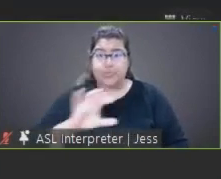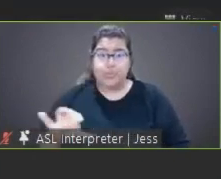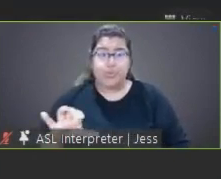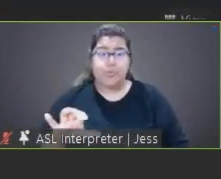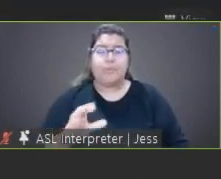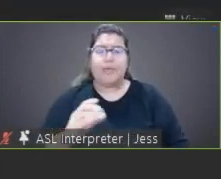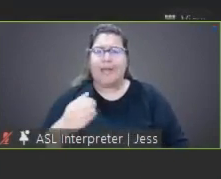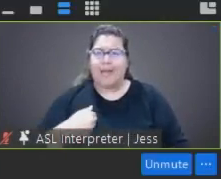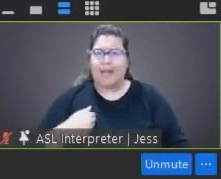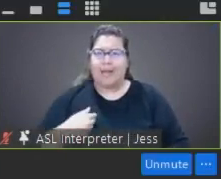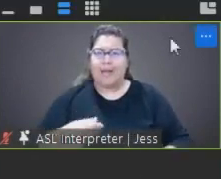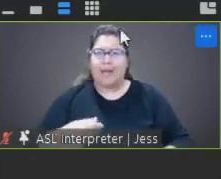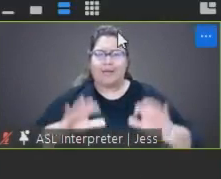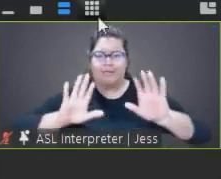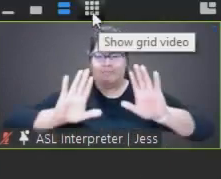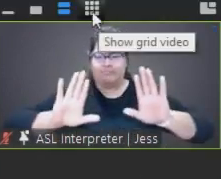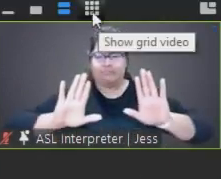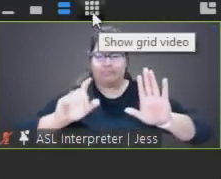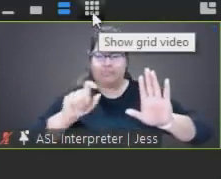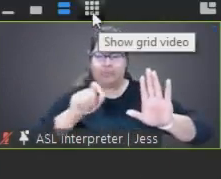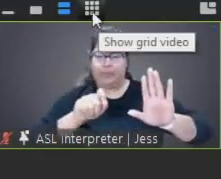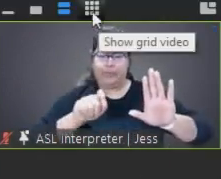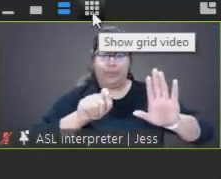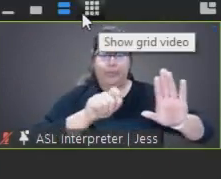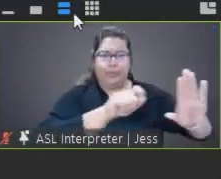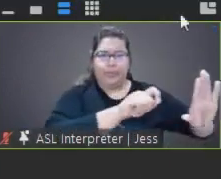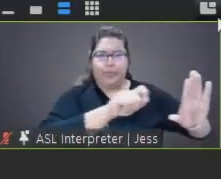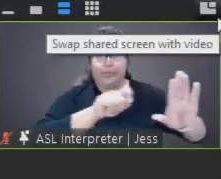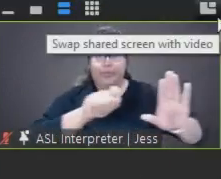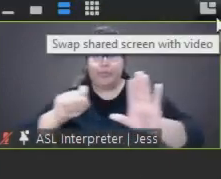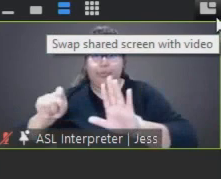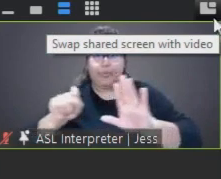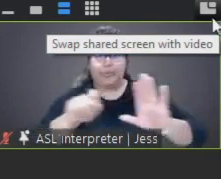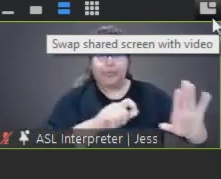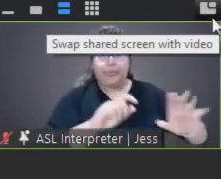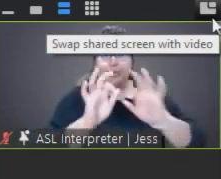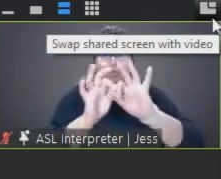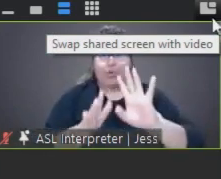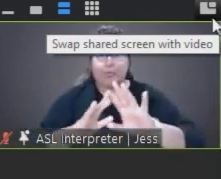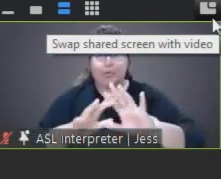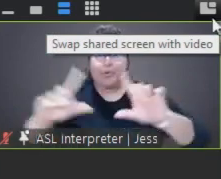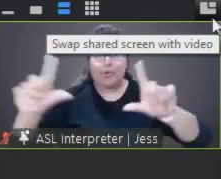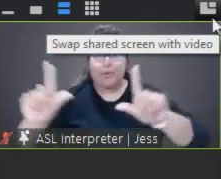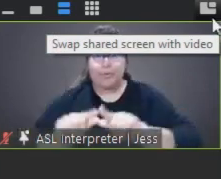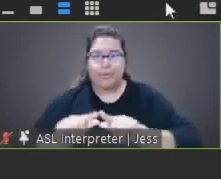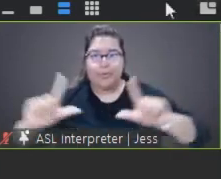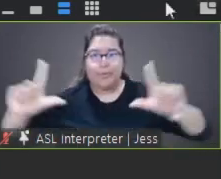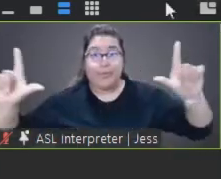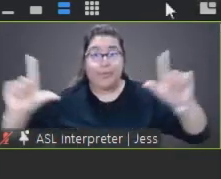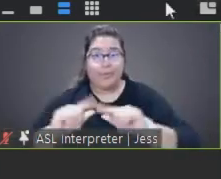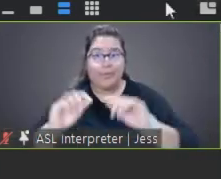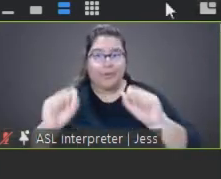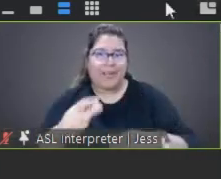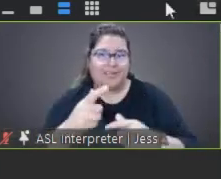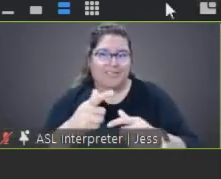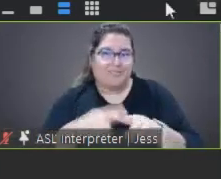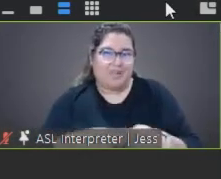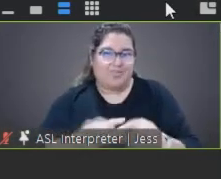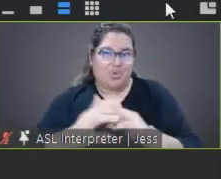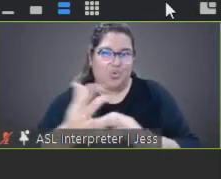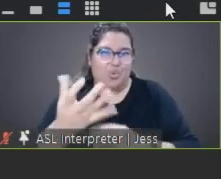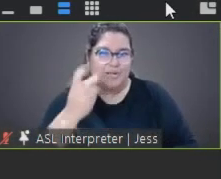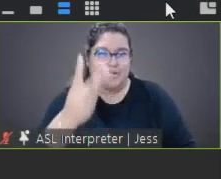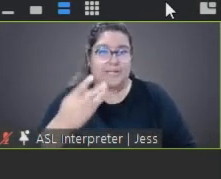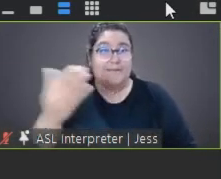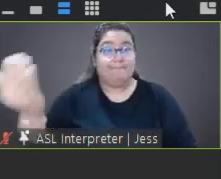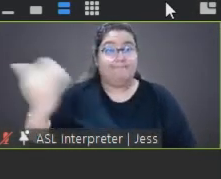viewing experience based on presenters and the slide deck and what you're looking for. So we can go to the next slide, and I'd like to introduce you to our